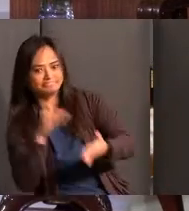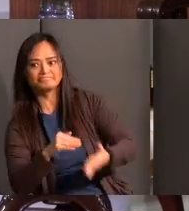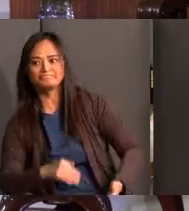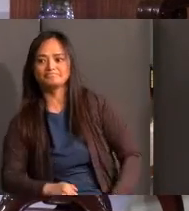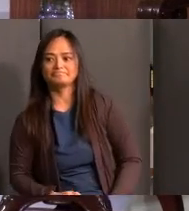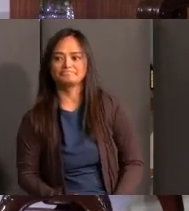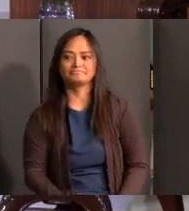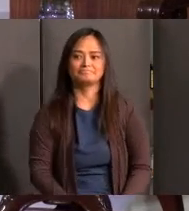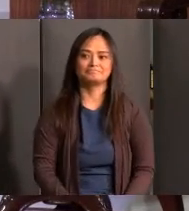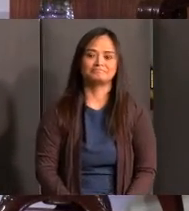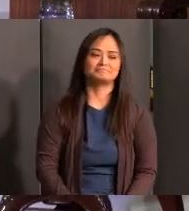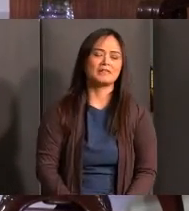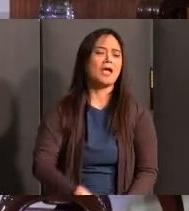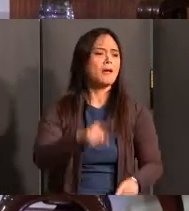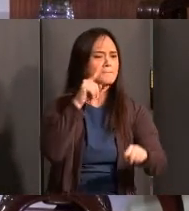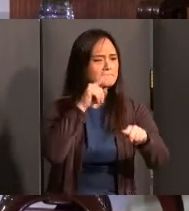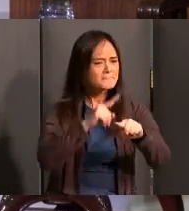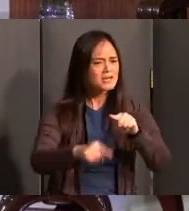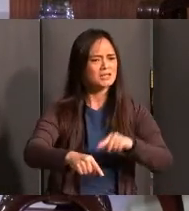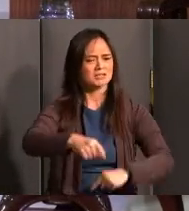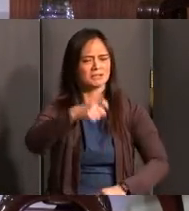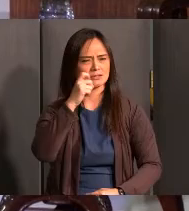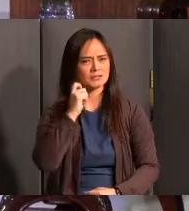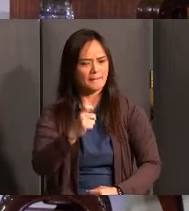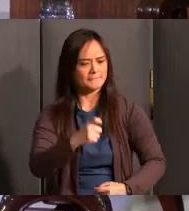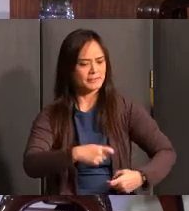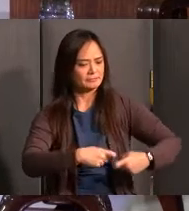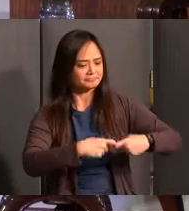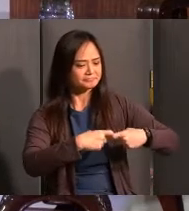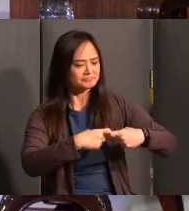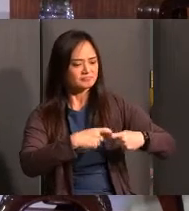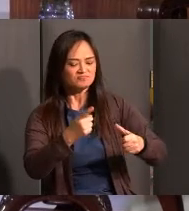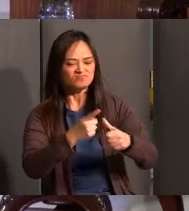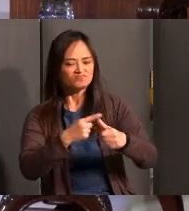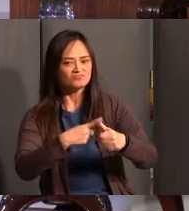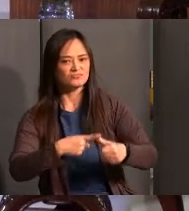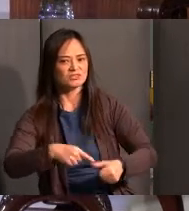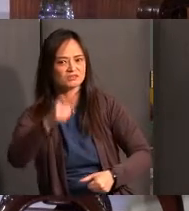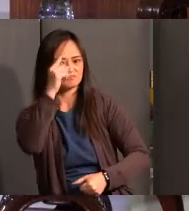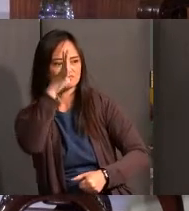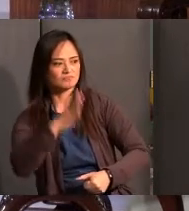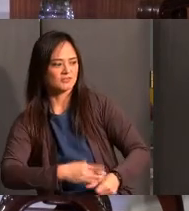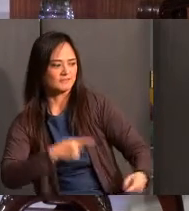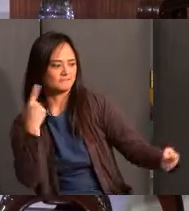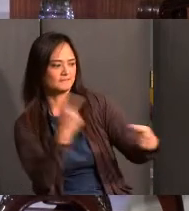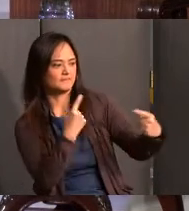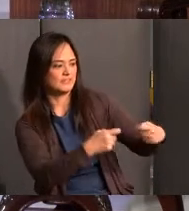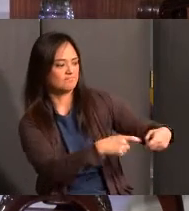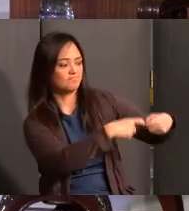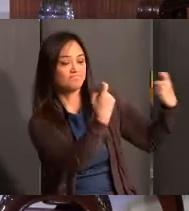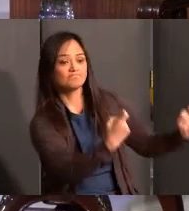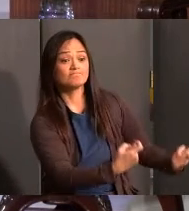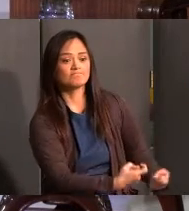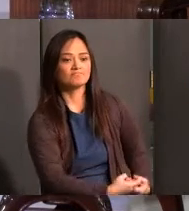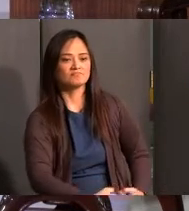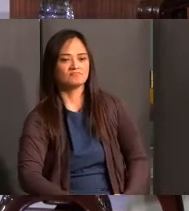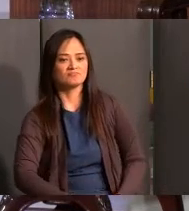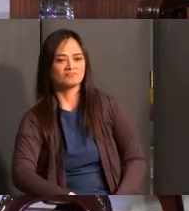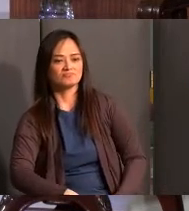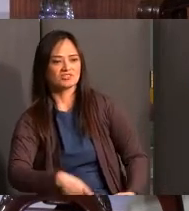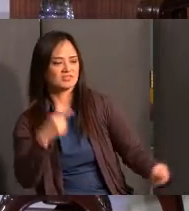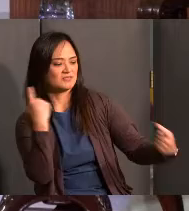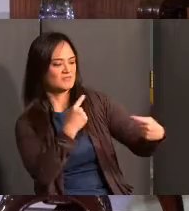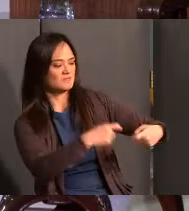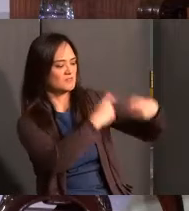God without sin being addressed, without sin being penalized.